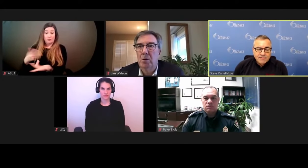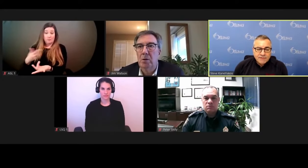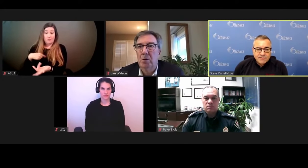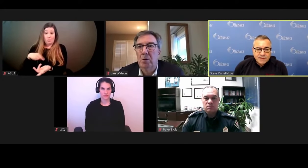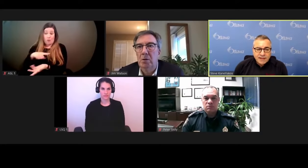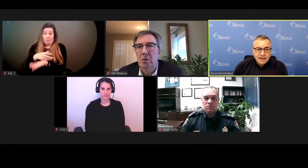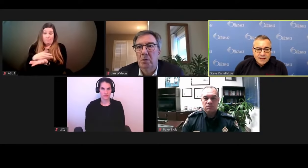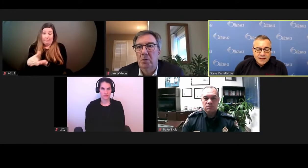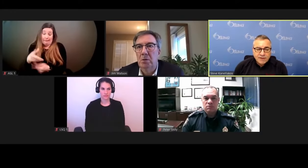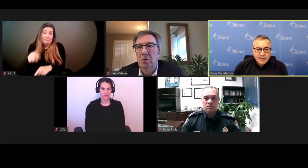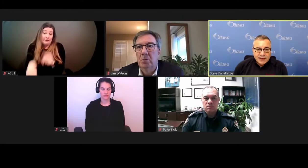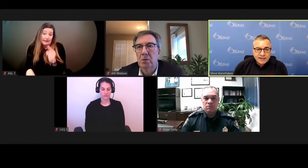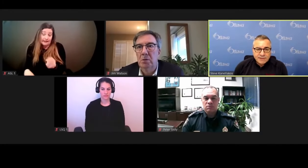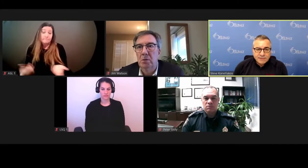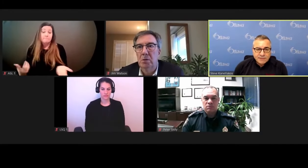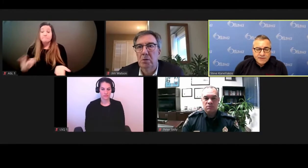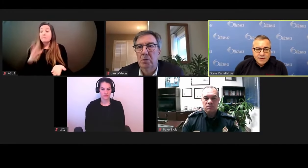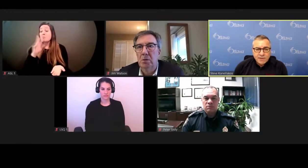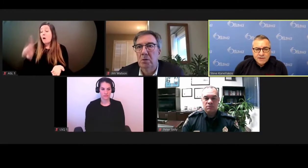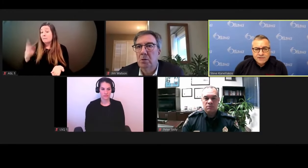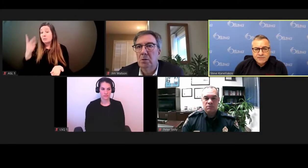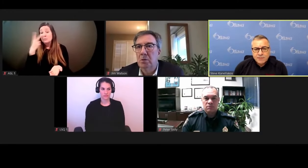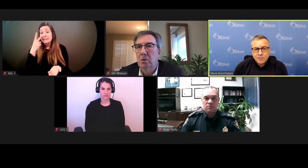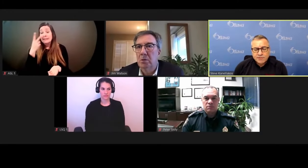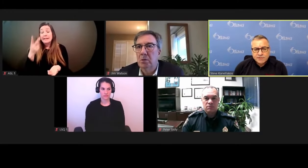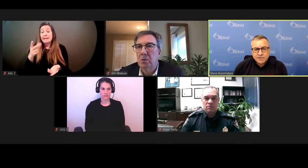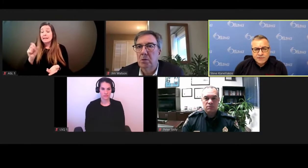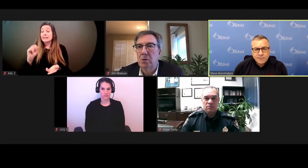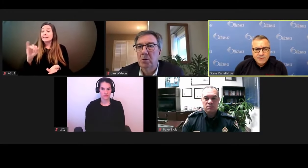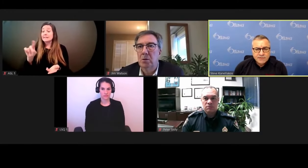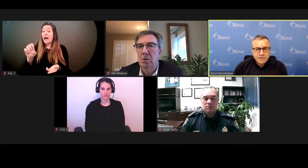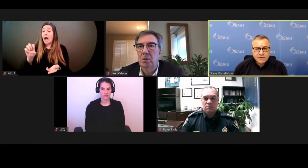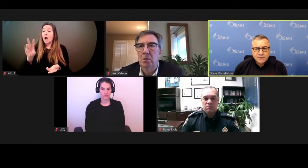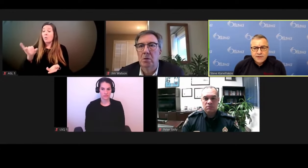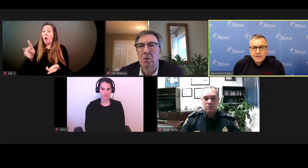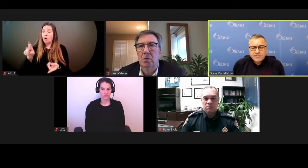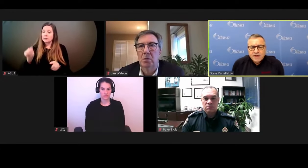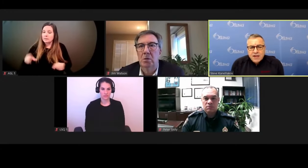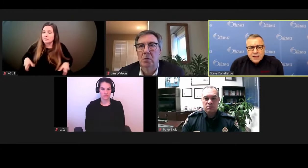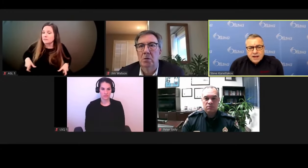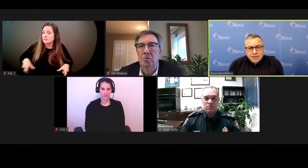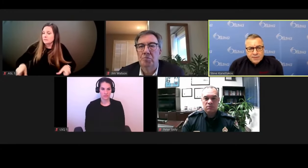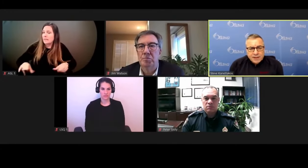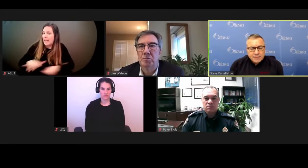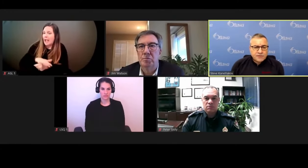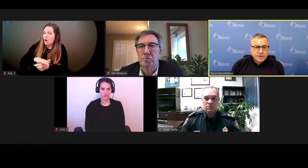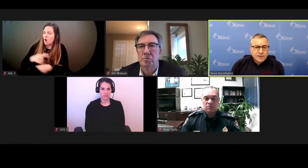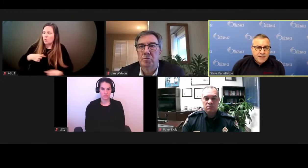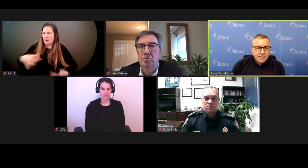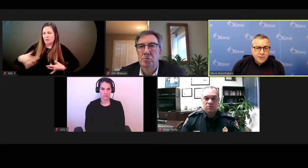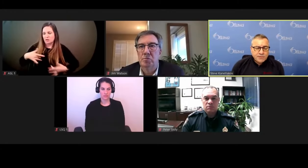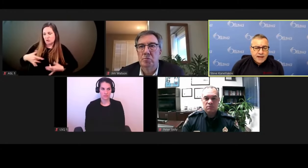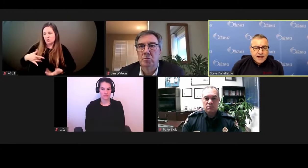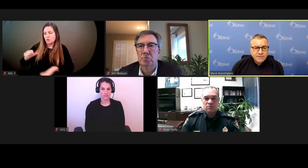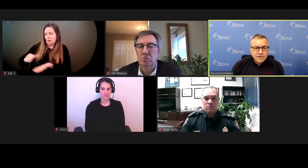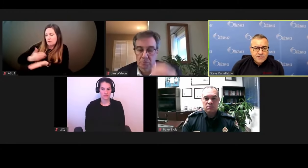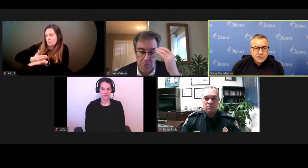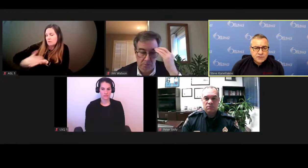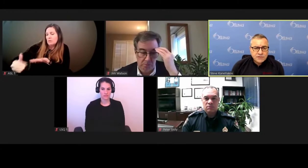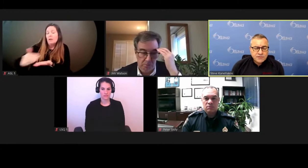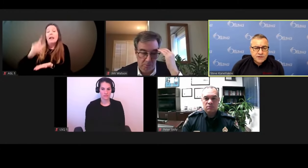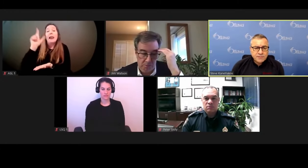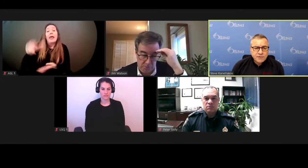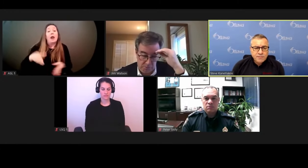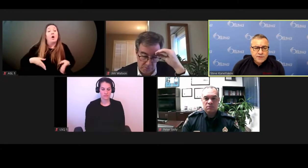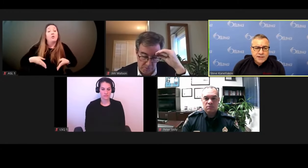have to see if we can get into some of the sidewalks. That's what we're most concerned about in some of those areas. We'll be able to scrape down the roads after, should